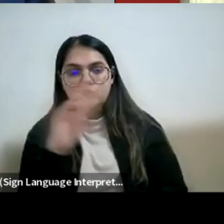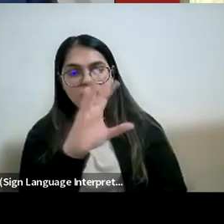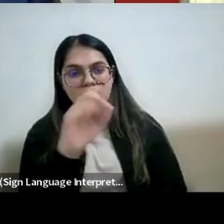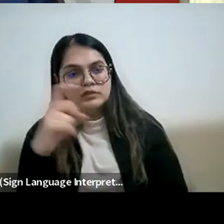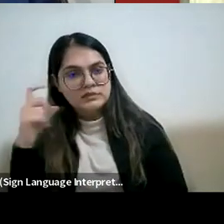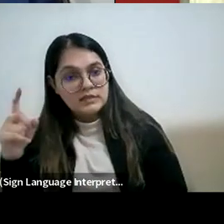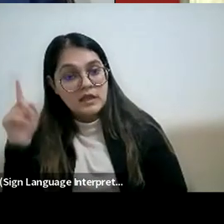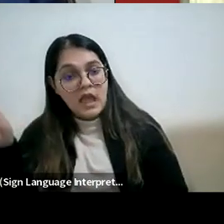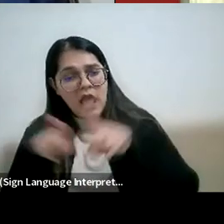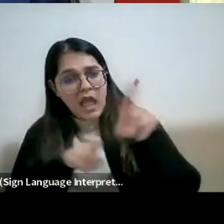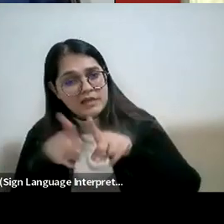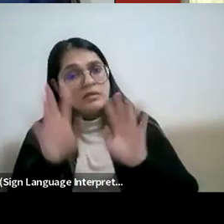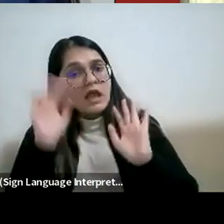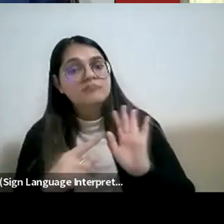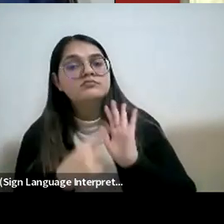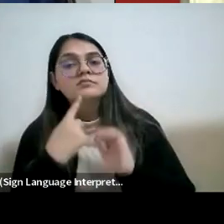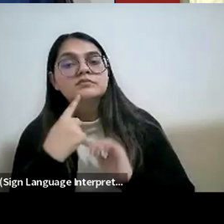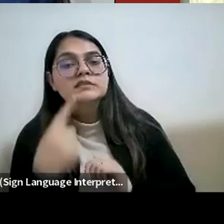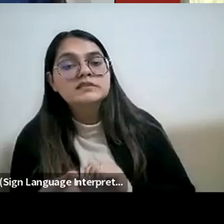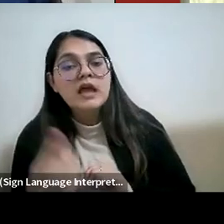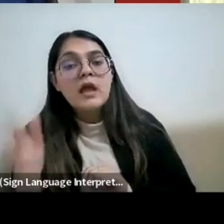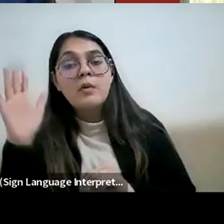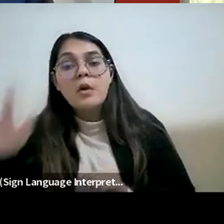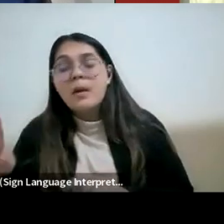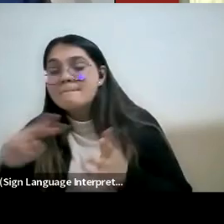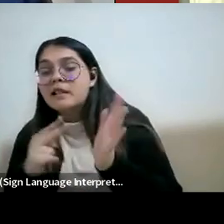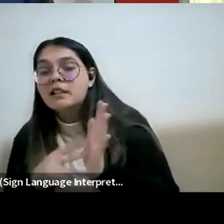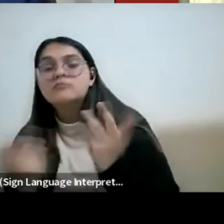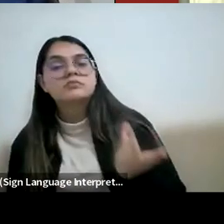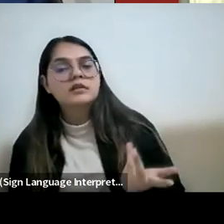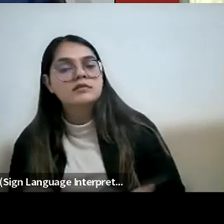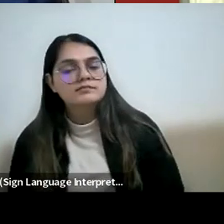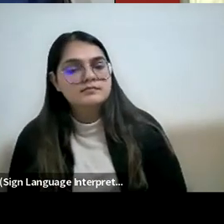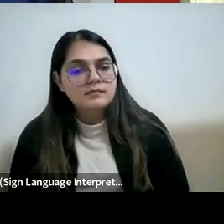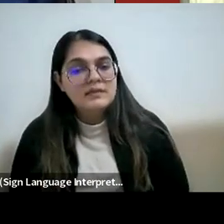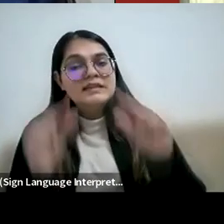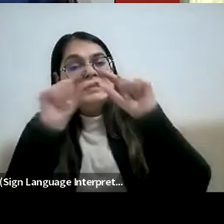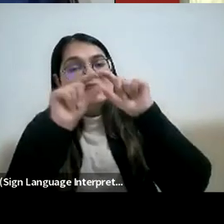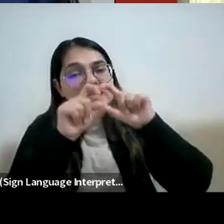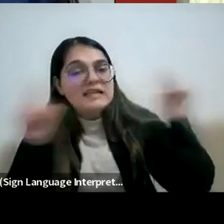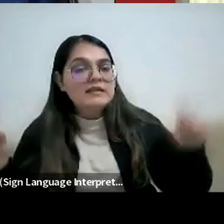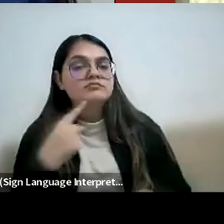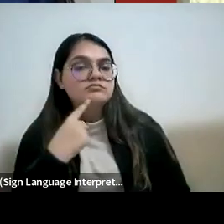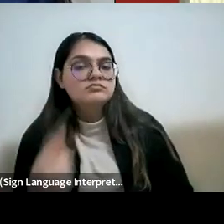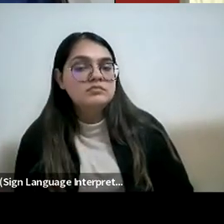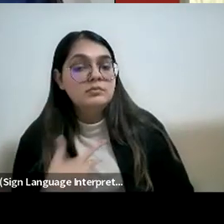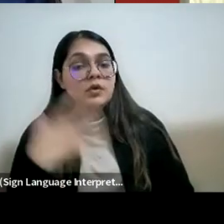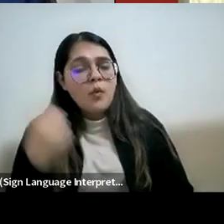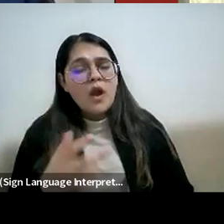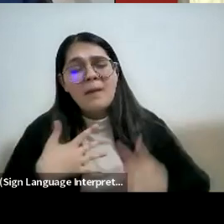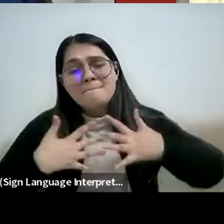it explicitly mentions sexual orientation. So we have had to have a very, very long